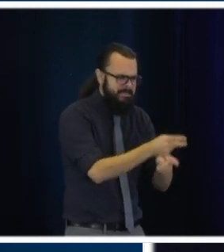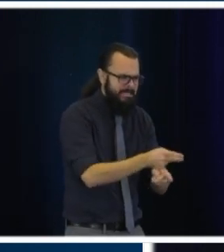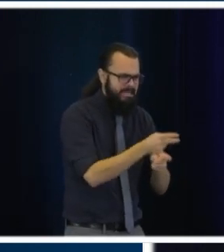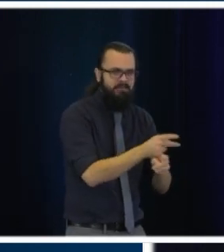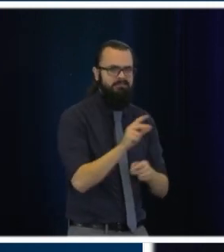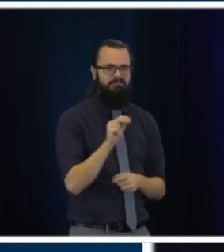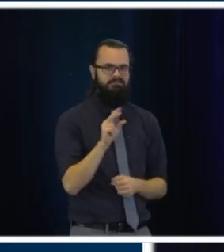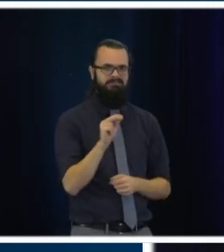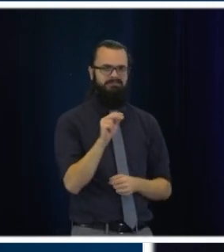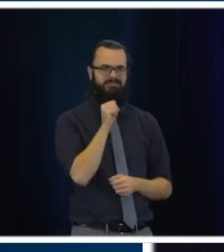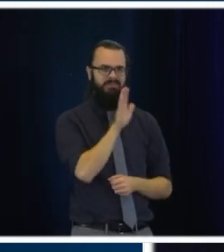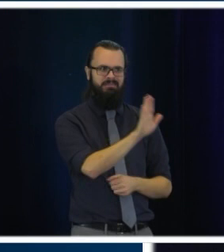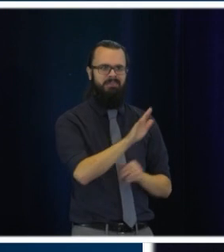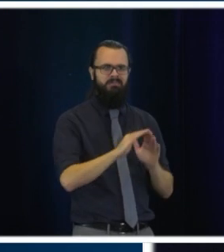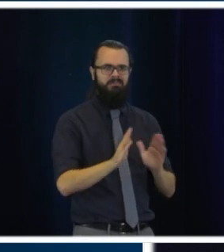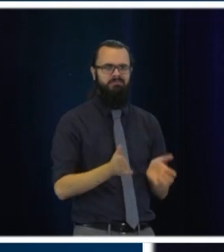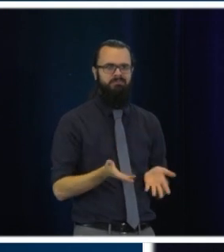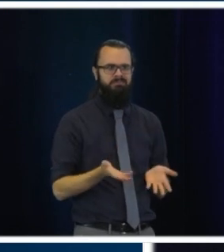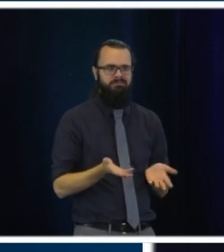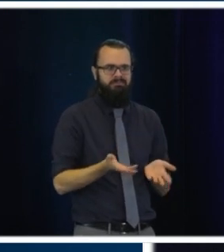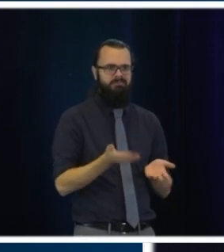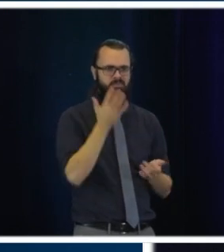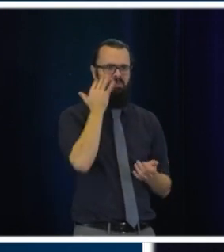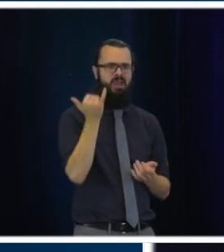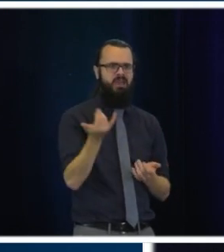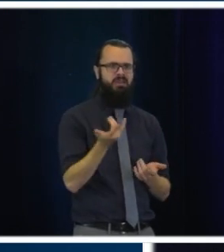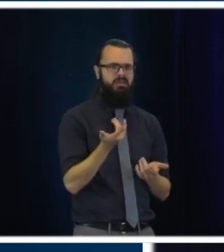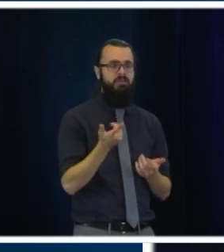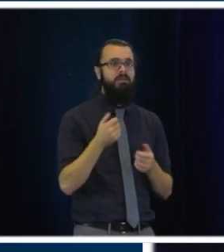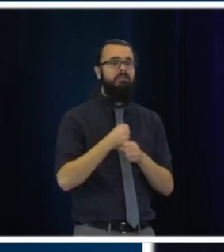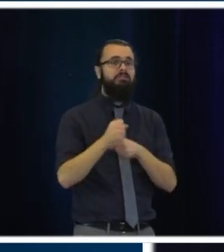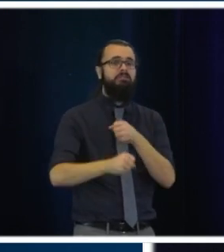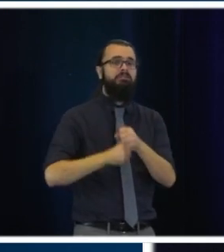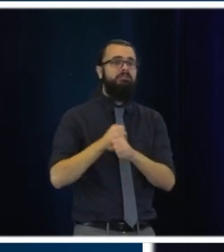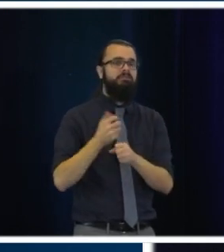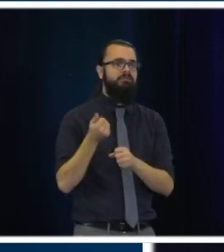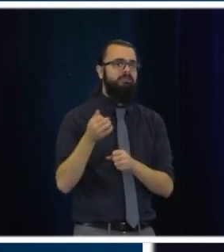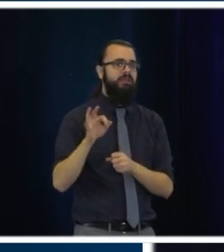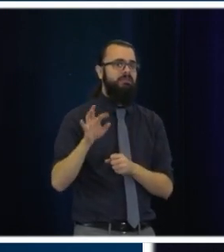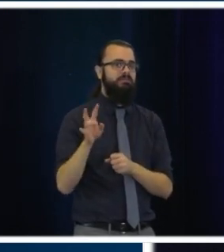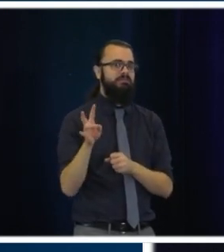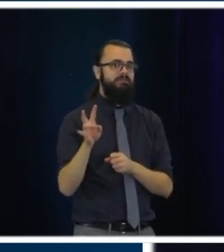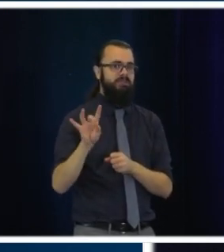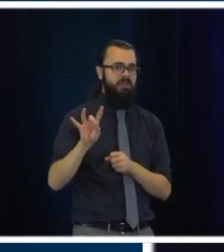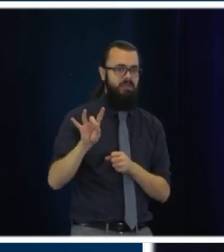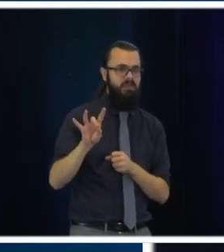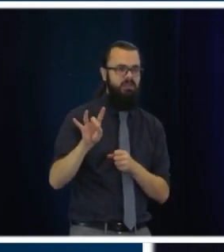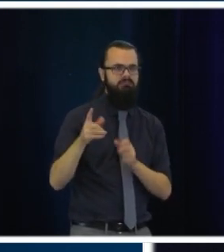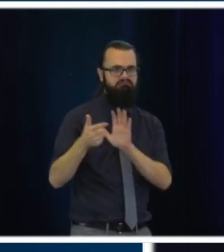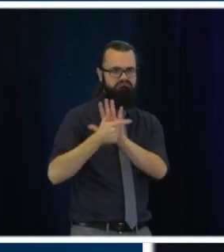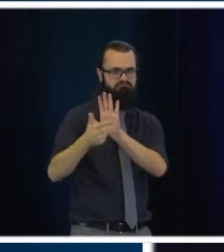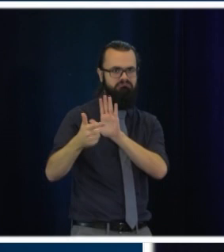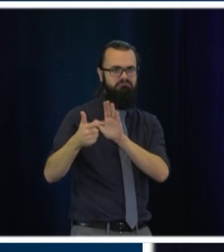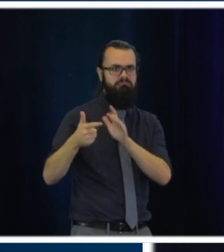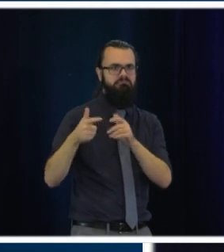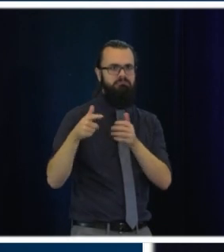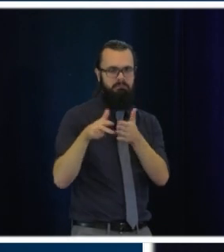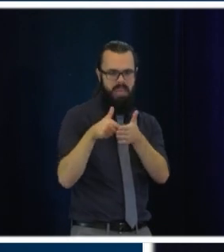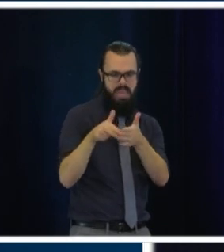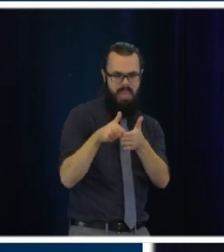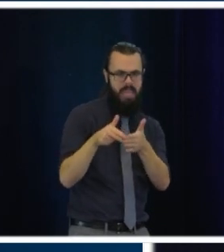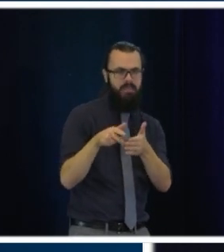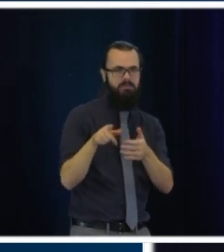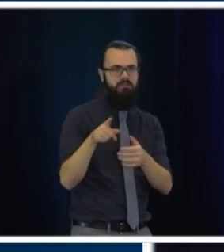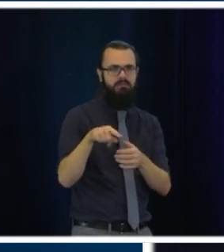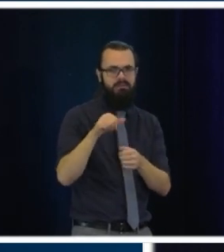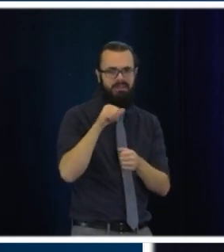when we got rid of lead paint in 1978, they didn't come in and strip the paint over it. They